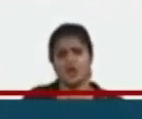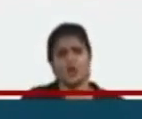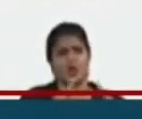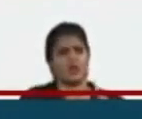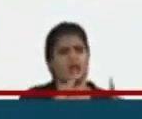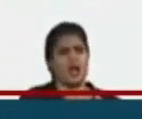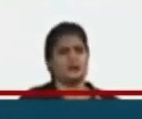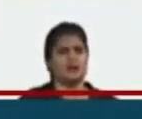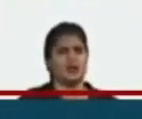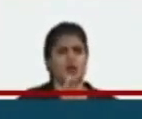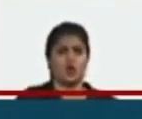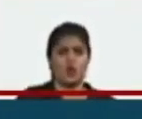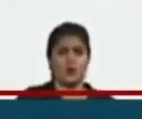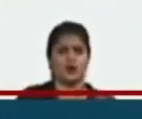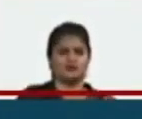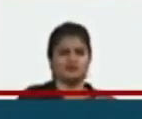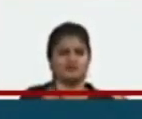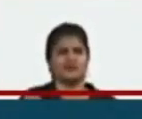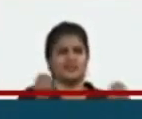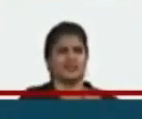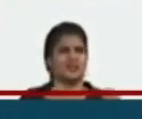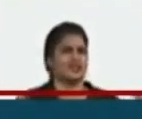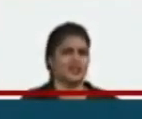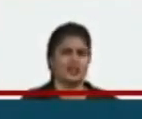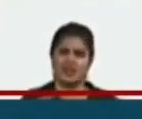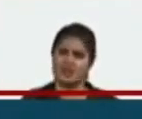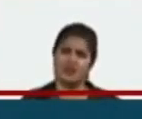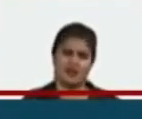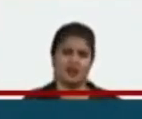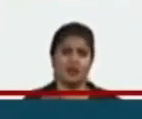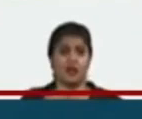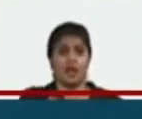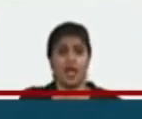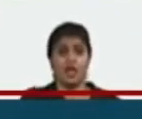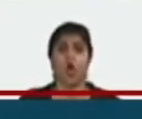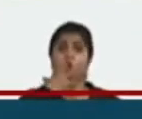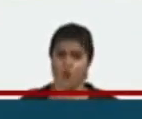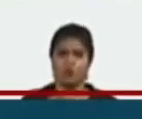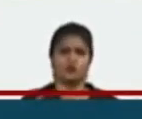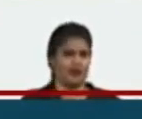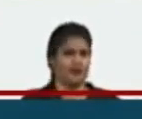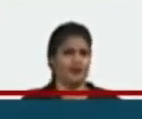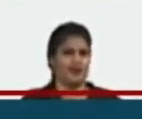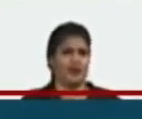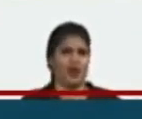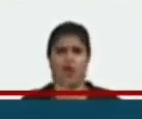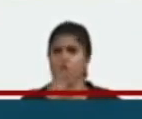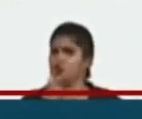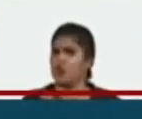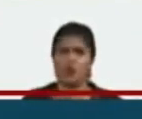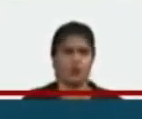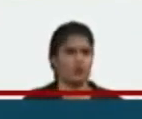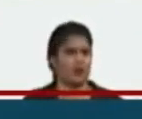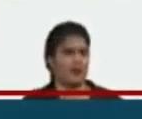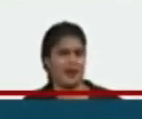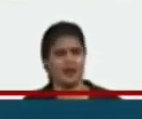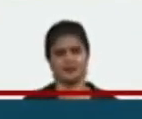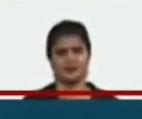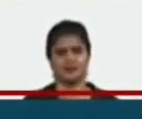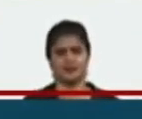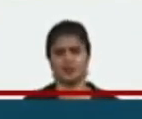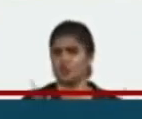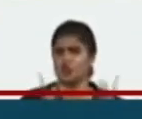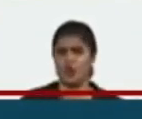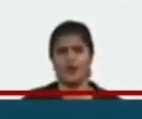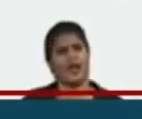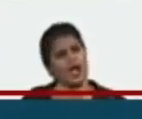all kinds of weaponry, with no real control nor idea about their future use. And it should be noted that at present, the few